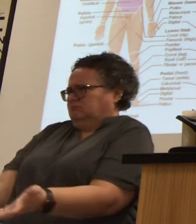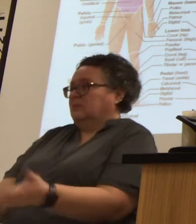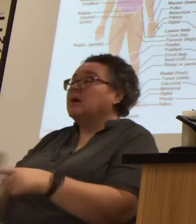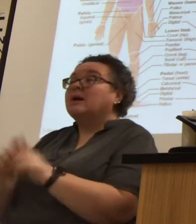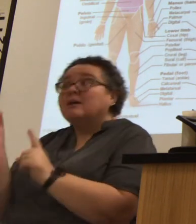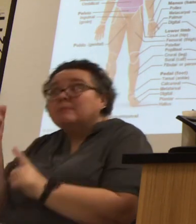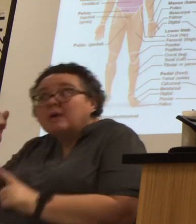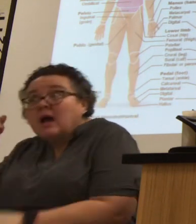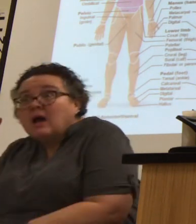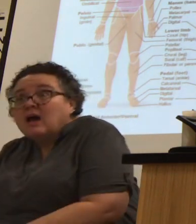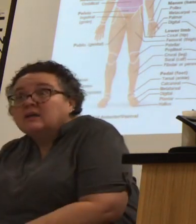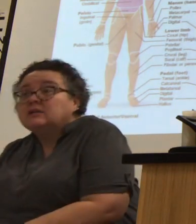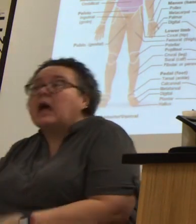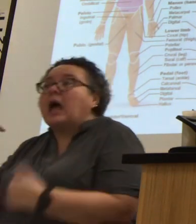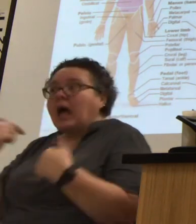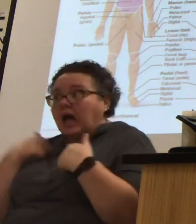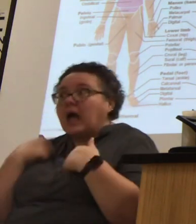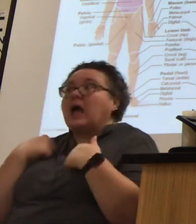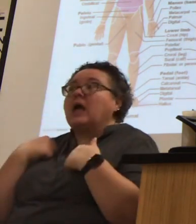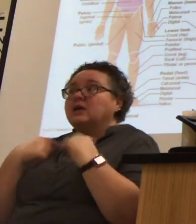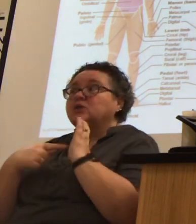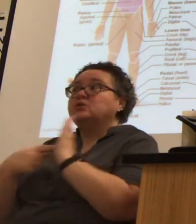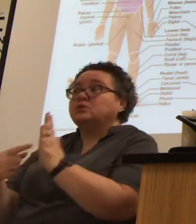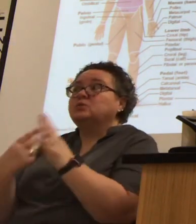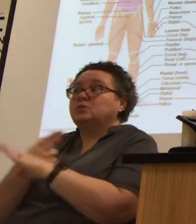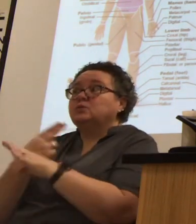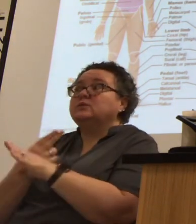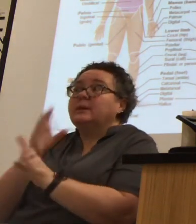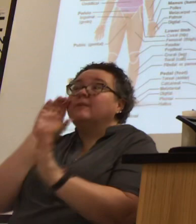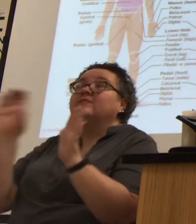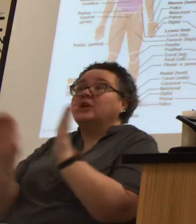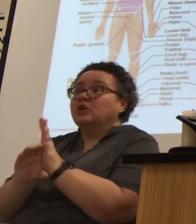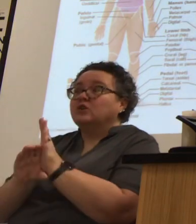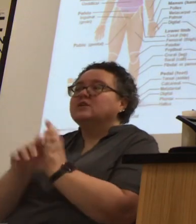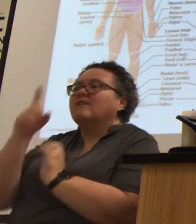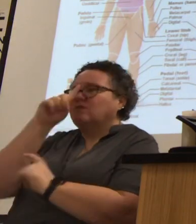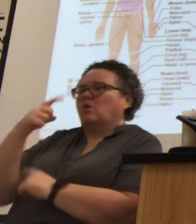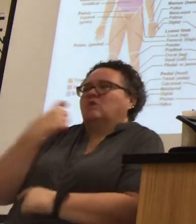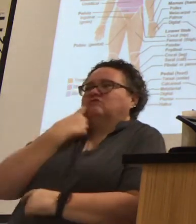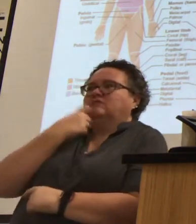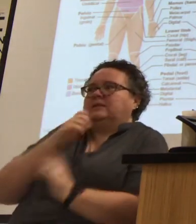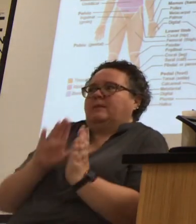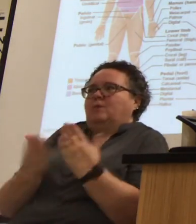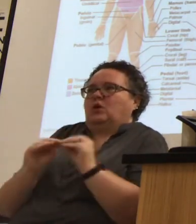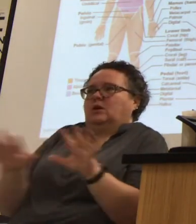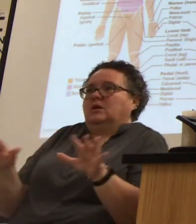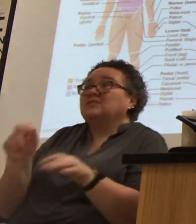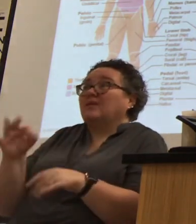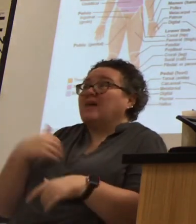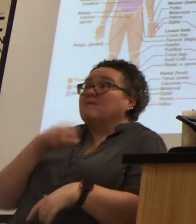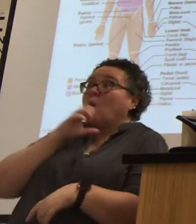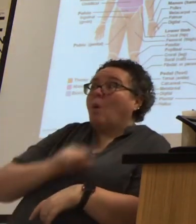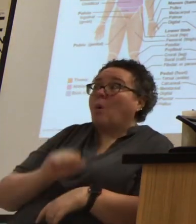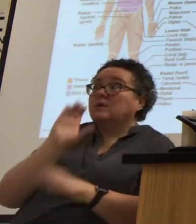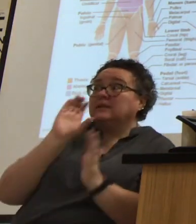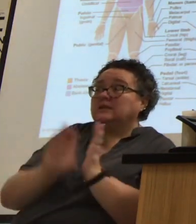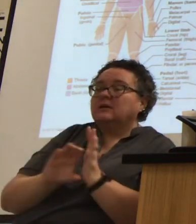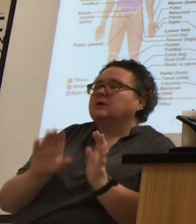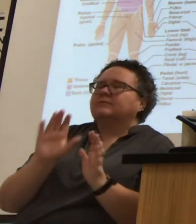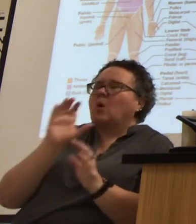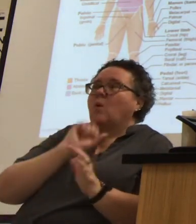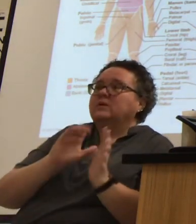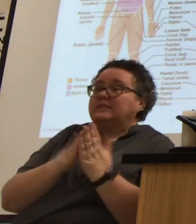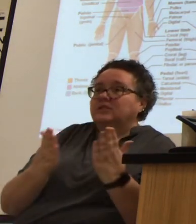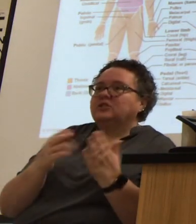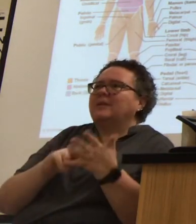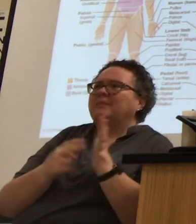thing is, I give figures for the latest edition. So if you have an older edition, it may not match, but it's not going to be hard